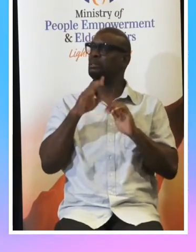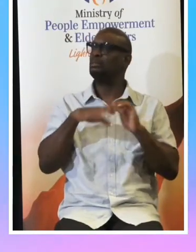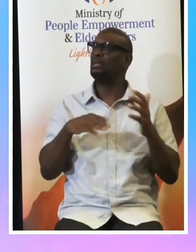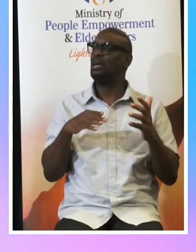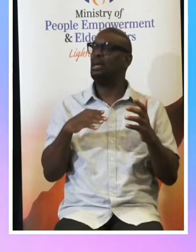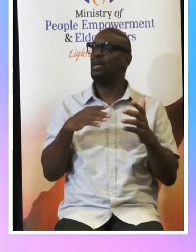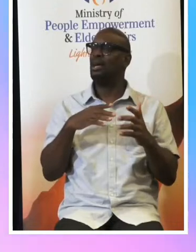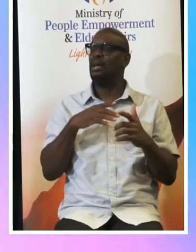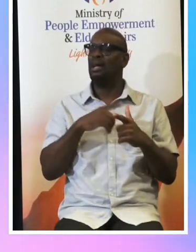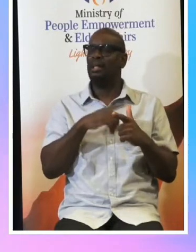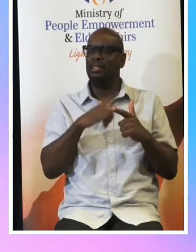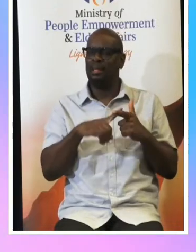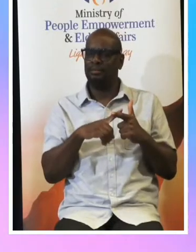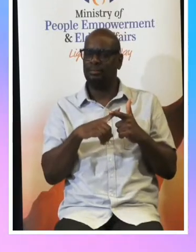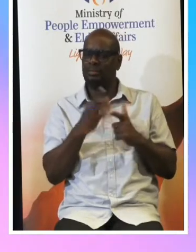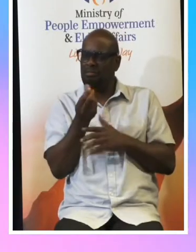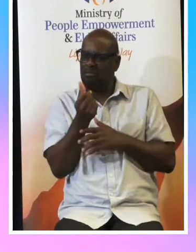the eye.